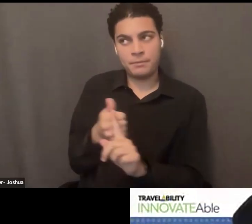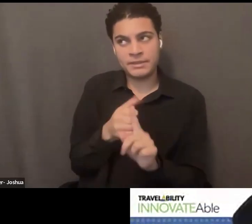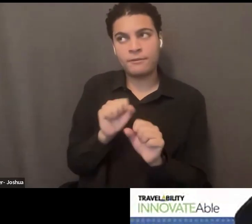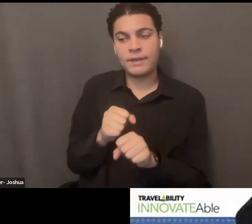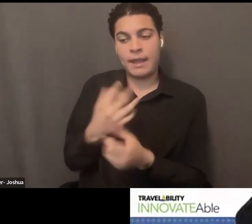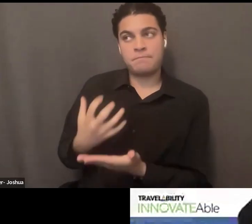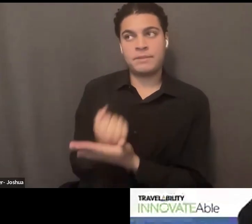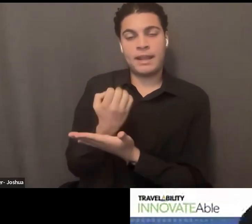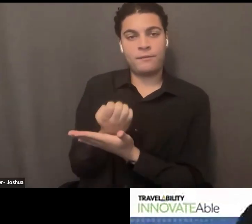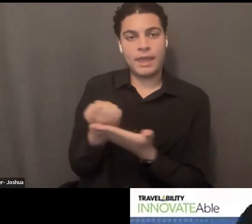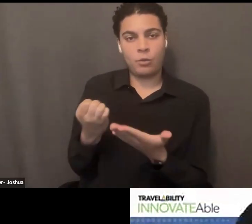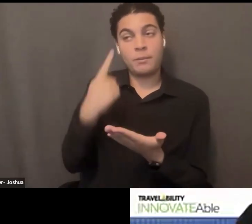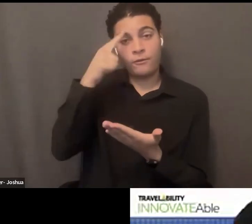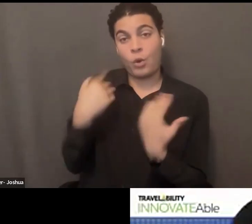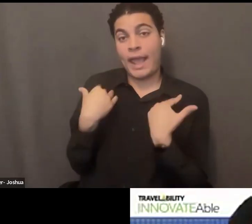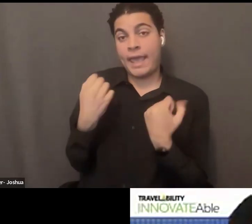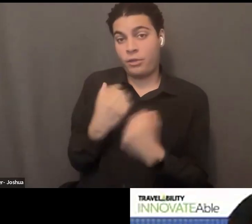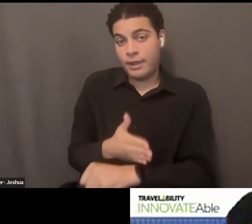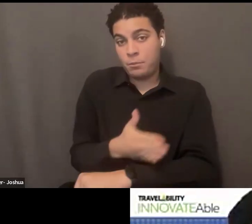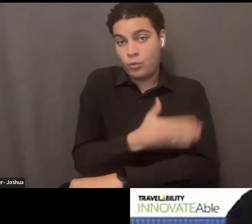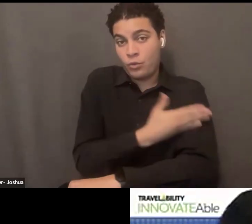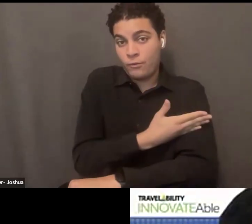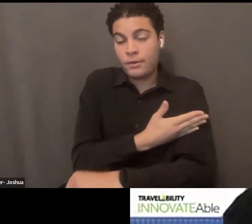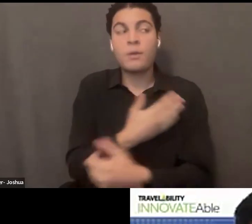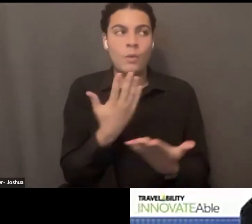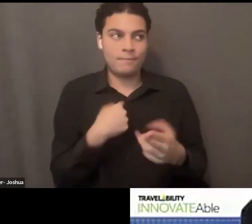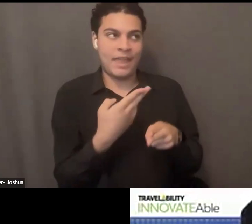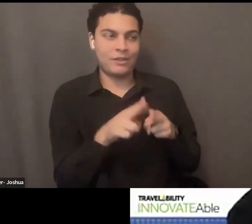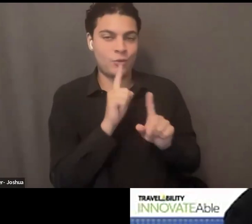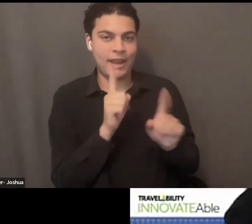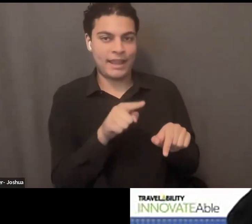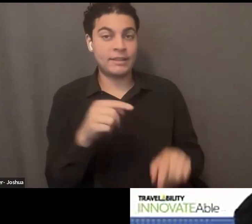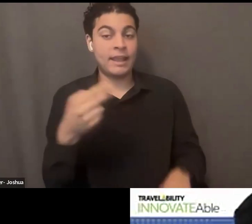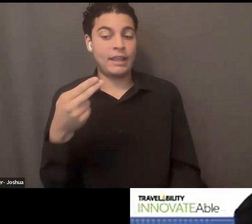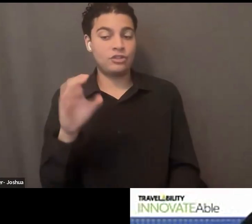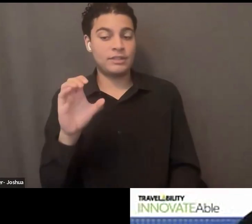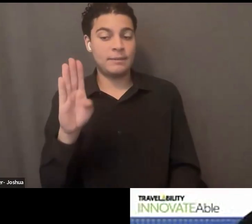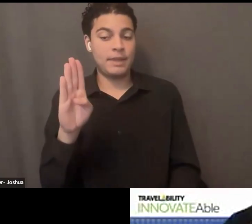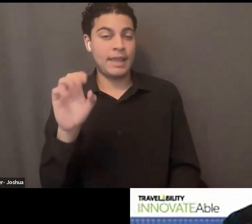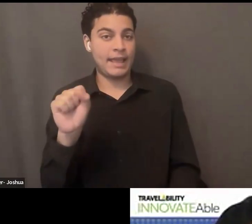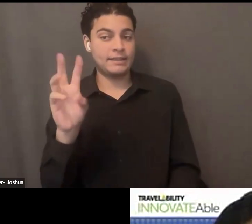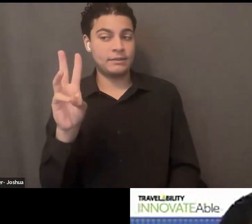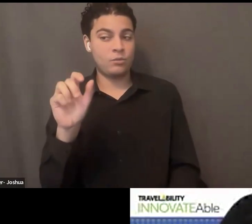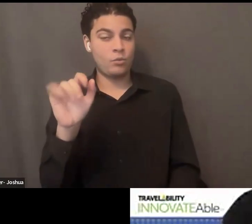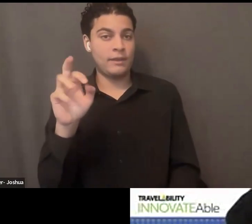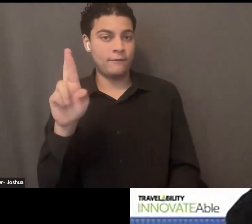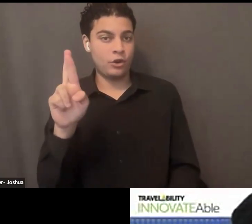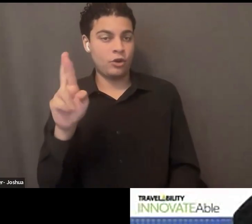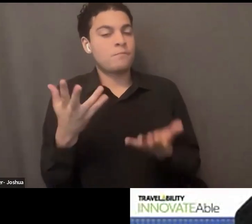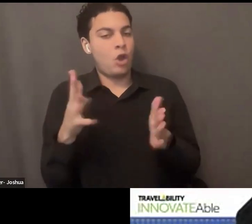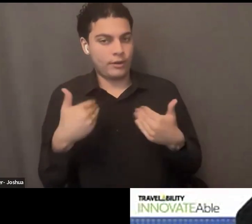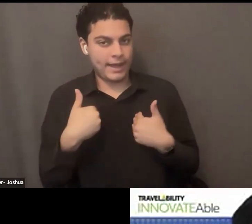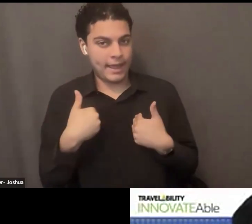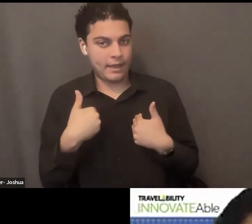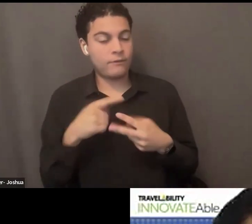Yeah, I'll make it a very short answer. It is already covered by HCBS waivers. In the future, we already are